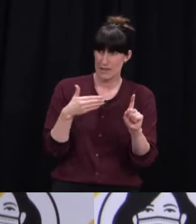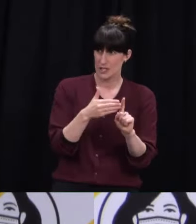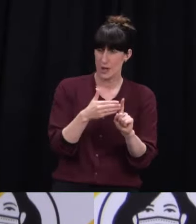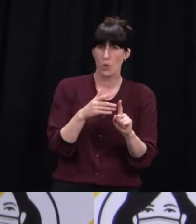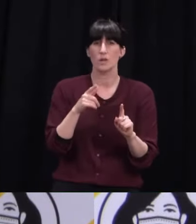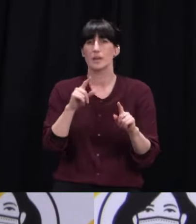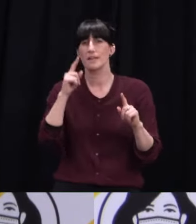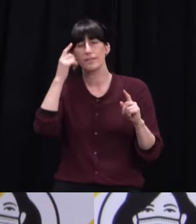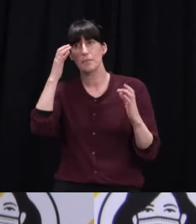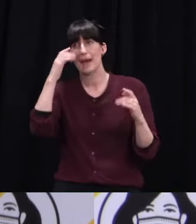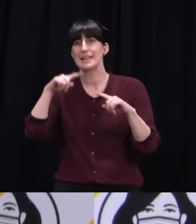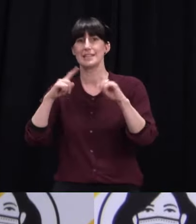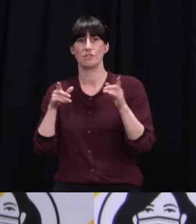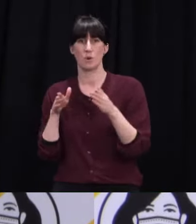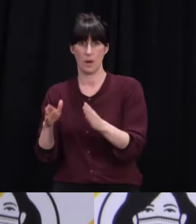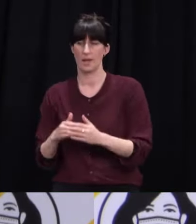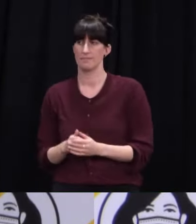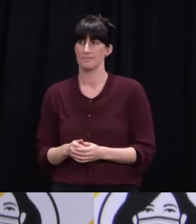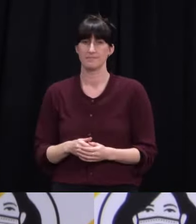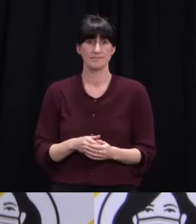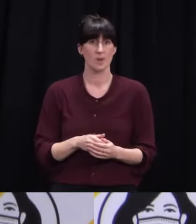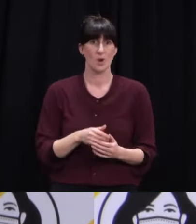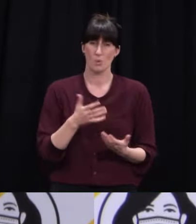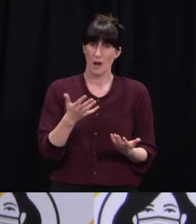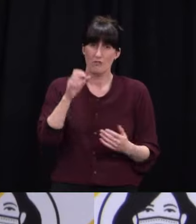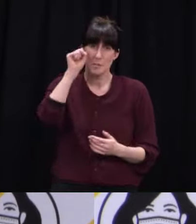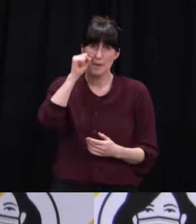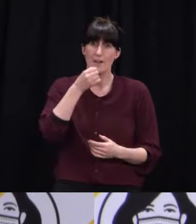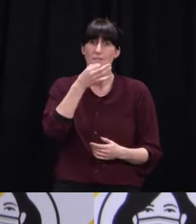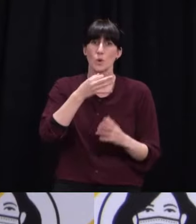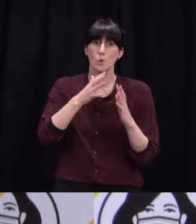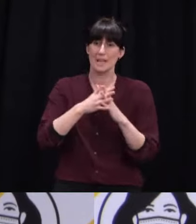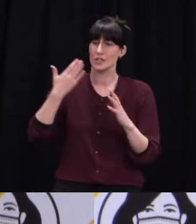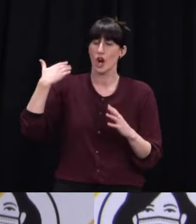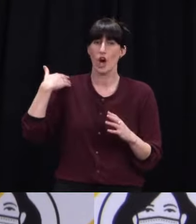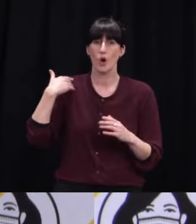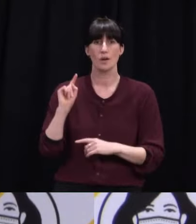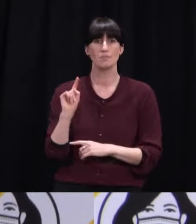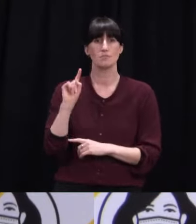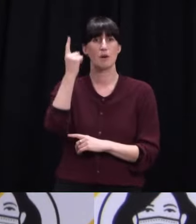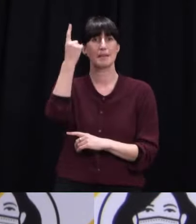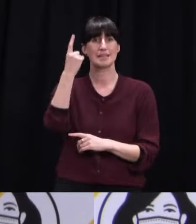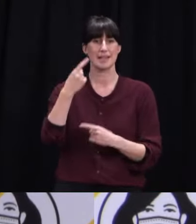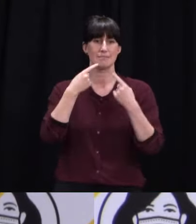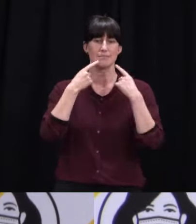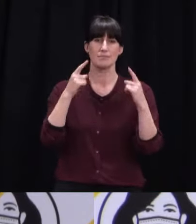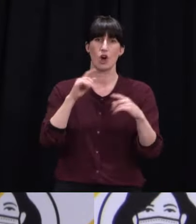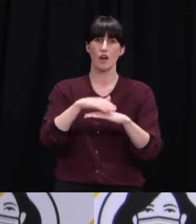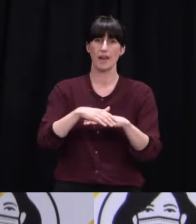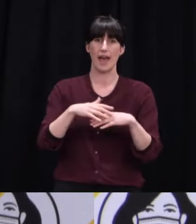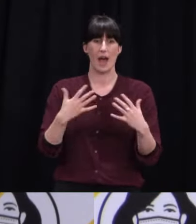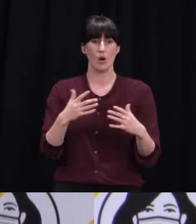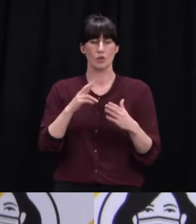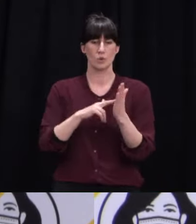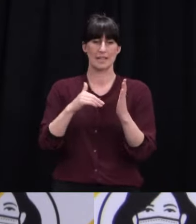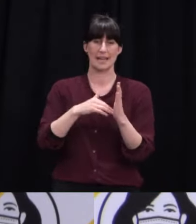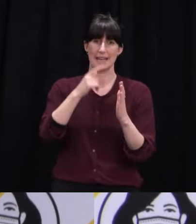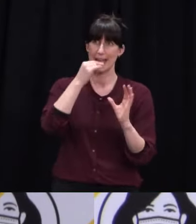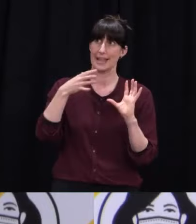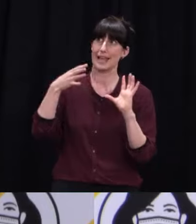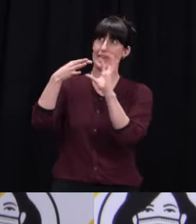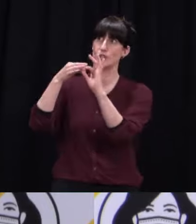ago through the workshop that the Prime Minister led around reconnecting New Zealand, we are looking beyond doing everything that we're doing now on an ongoing basis.